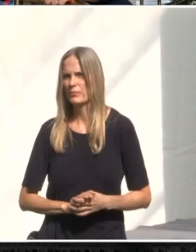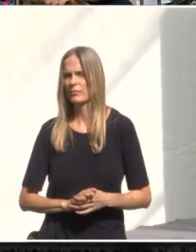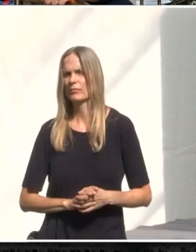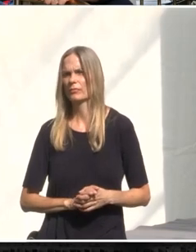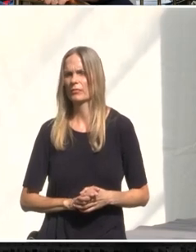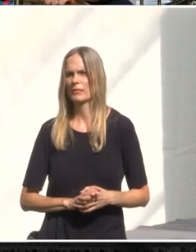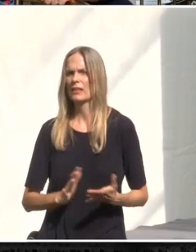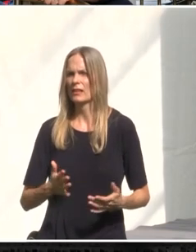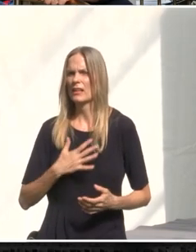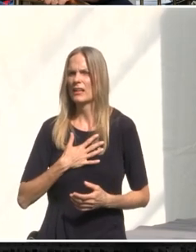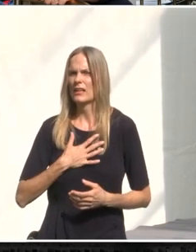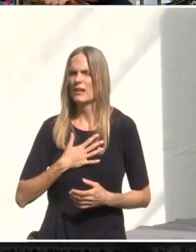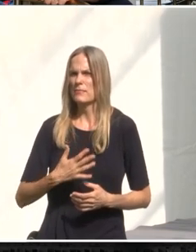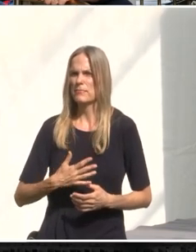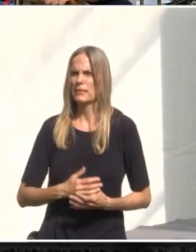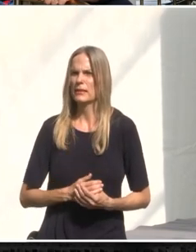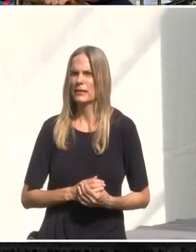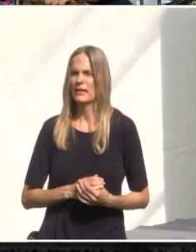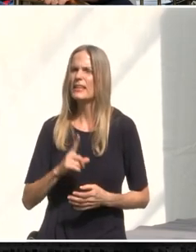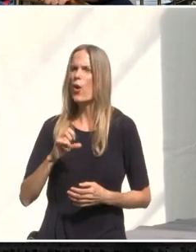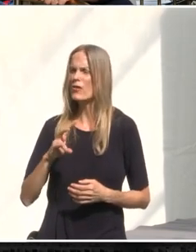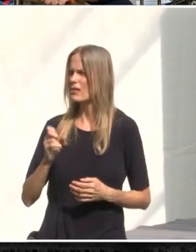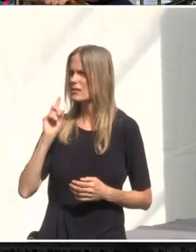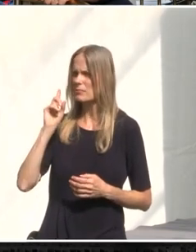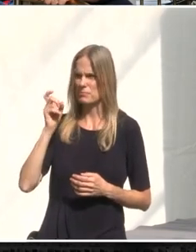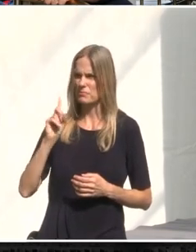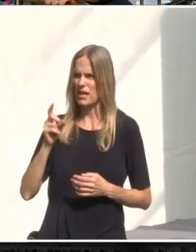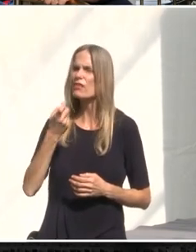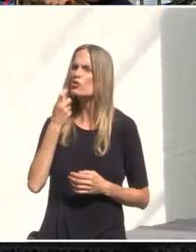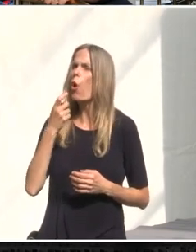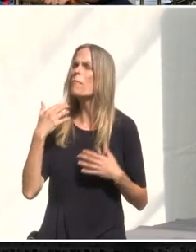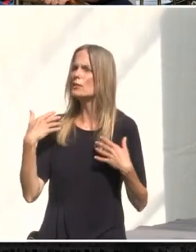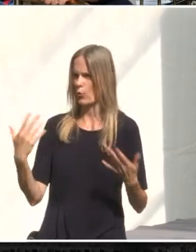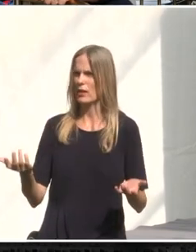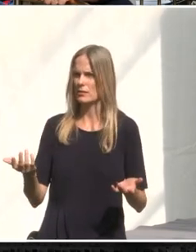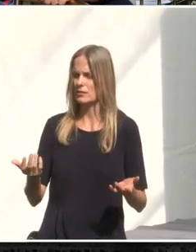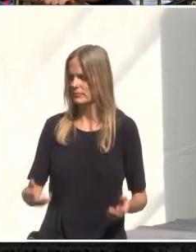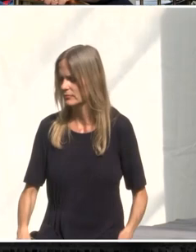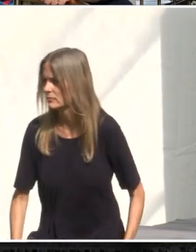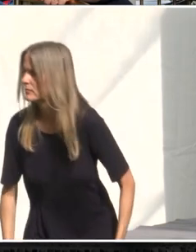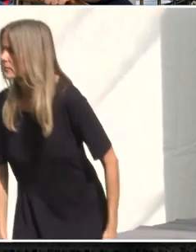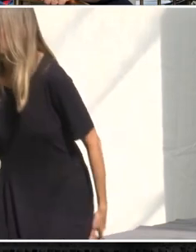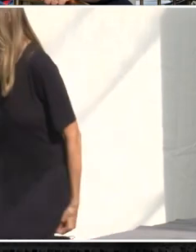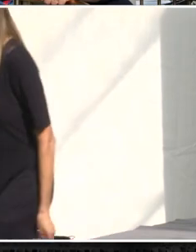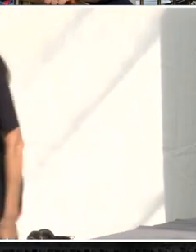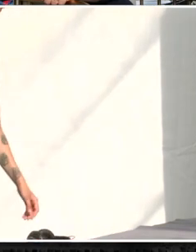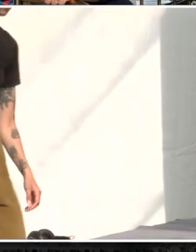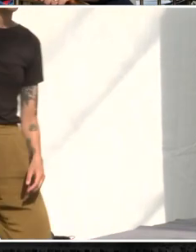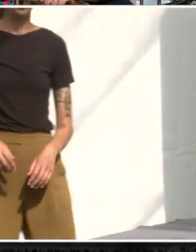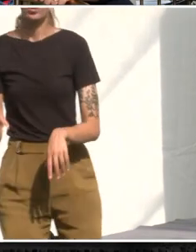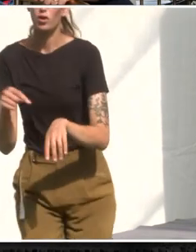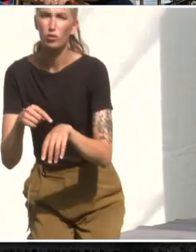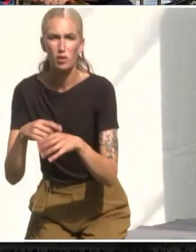Okay, thank you, thank you. Joonas, what about the Finland? Do Finnish men have the same challenges and facing the same challenges and